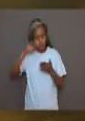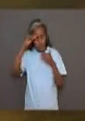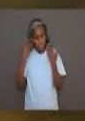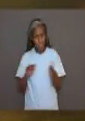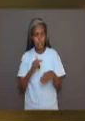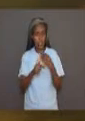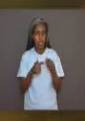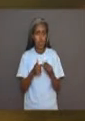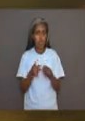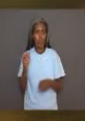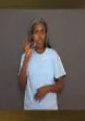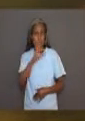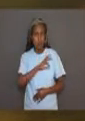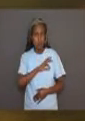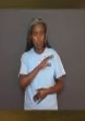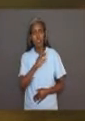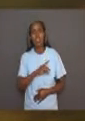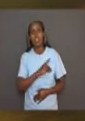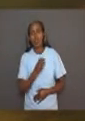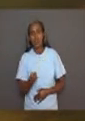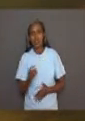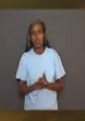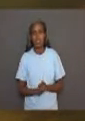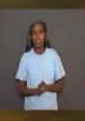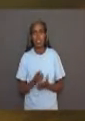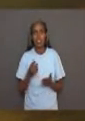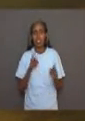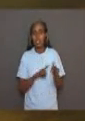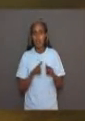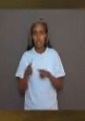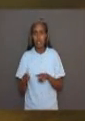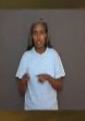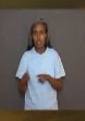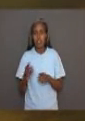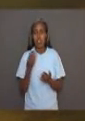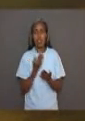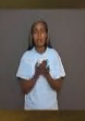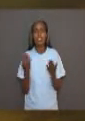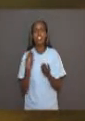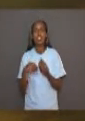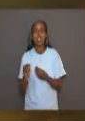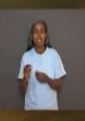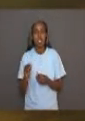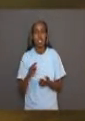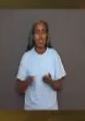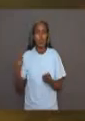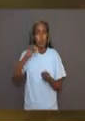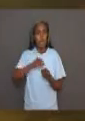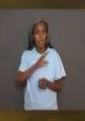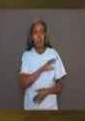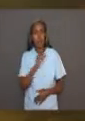about profit and loss, as well as merchandising markups